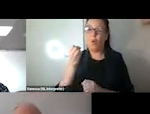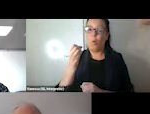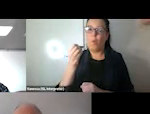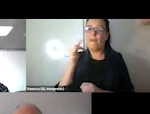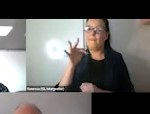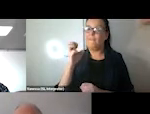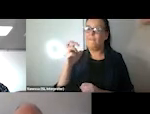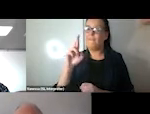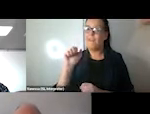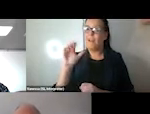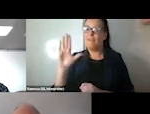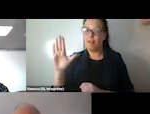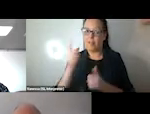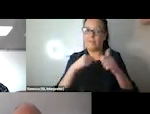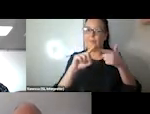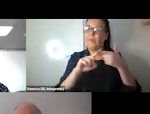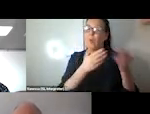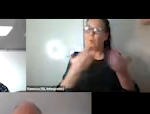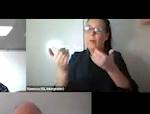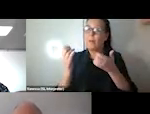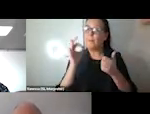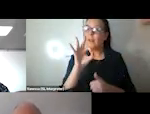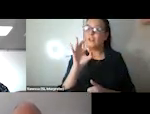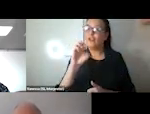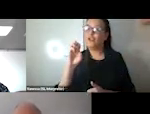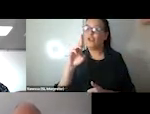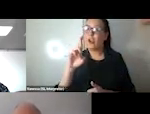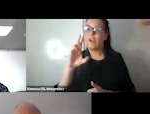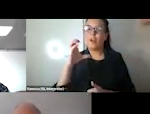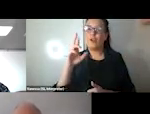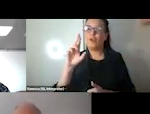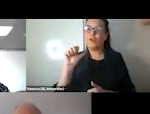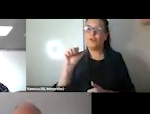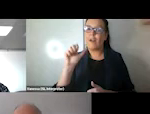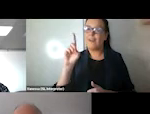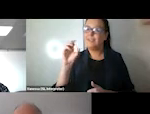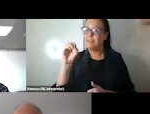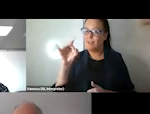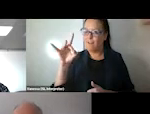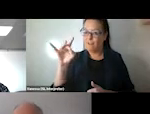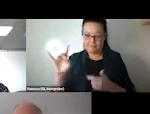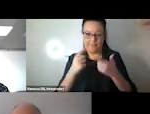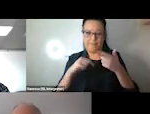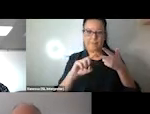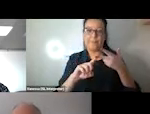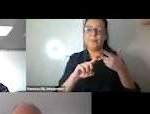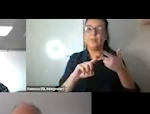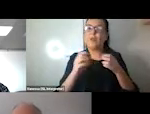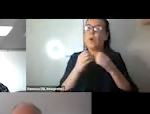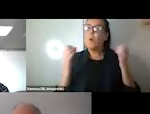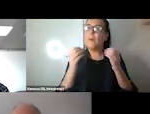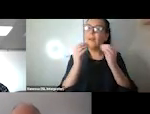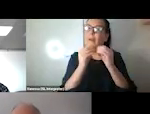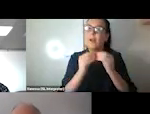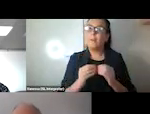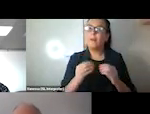from CEUD at the NDA, opening remarks by Geraldine Larkin, the CEO of